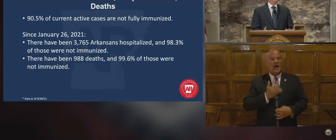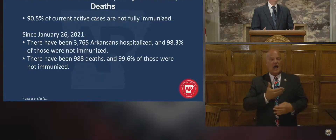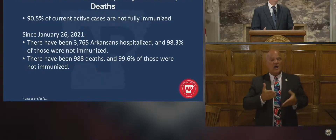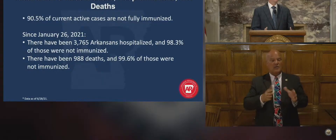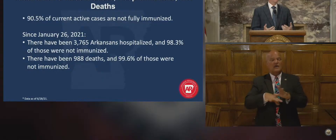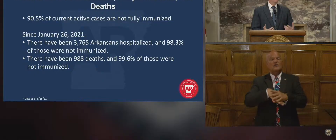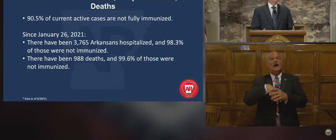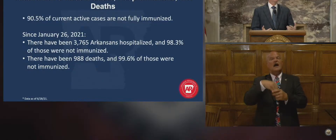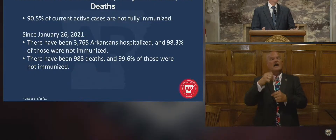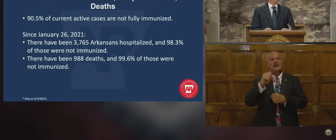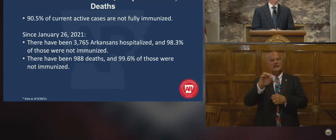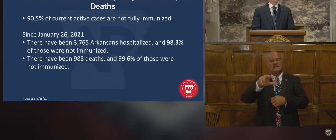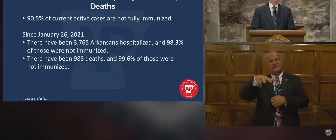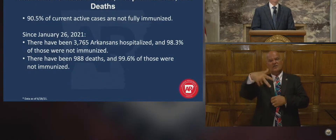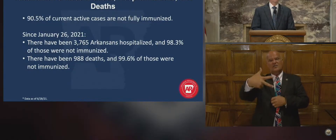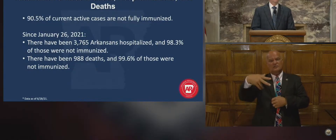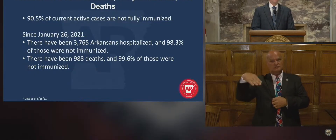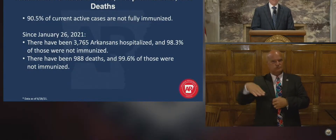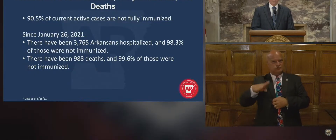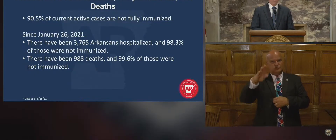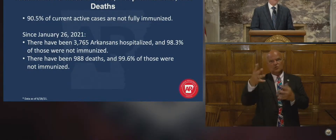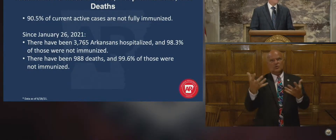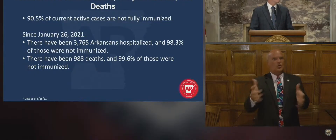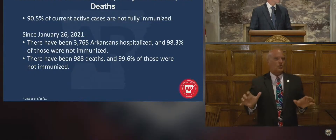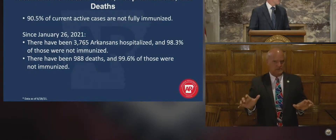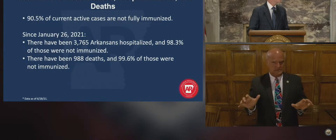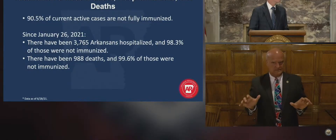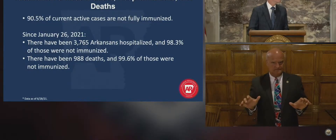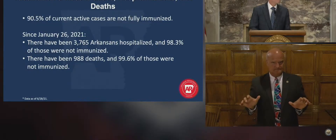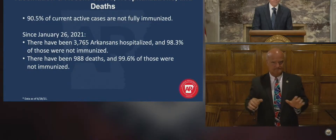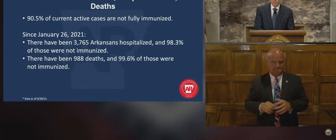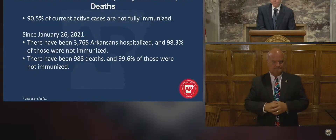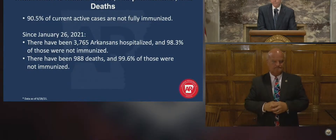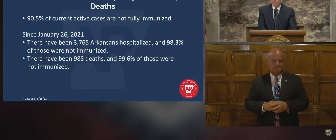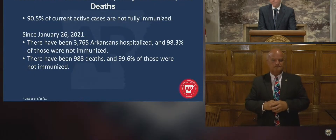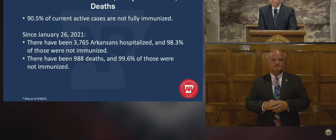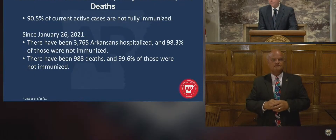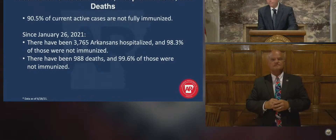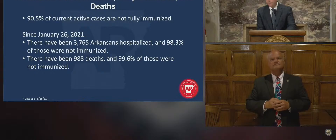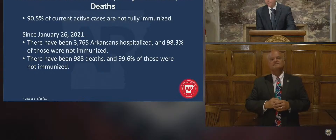out of a third surge of COVID-19 here in the state of Arkansas.